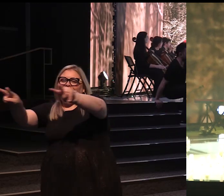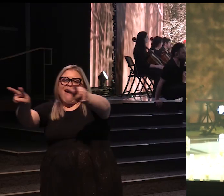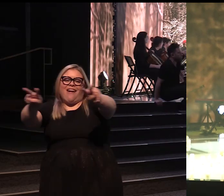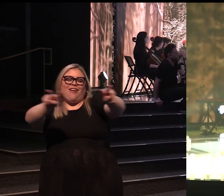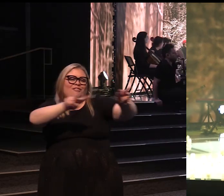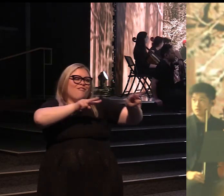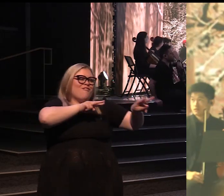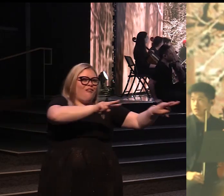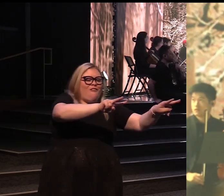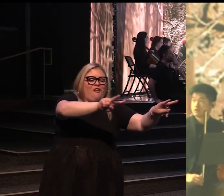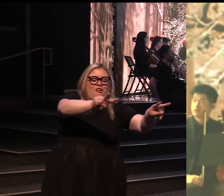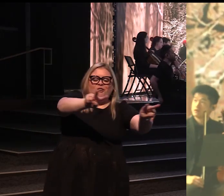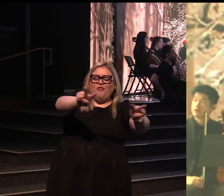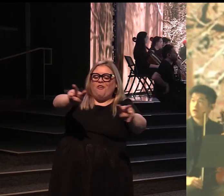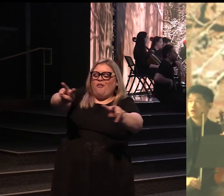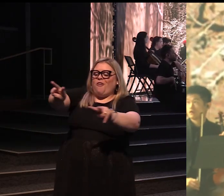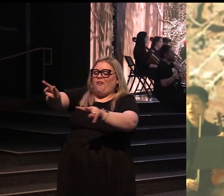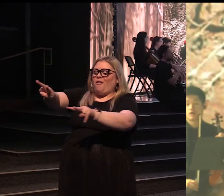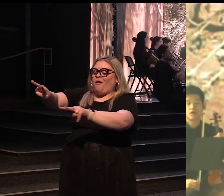everywhere you go.